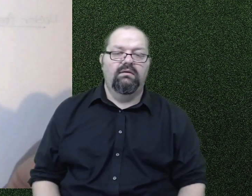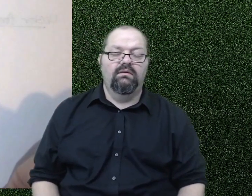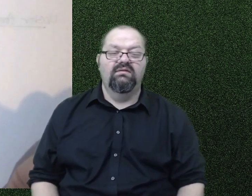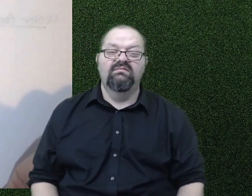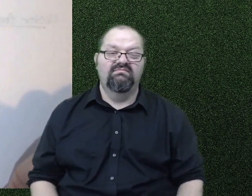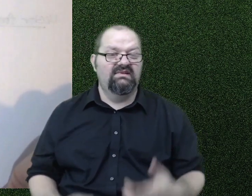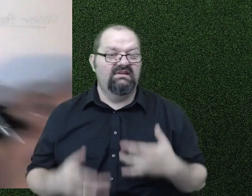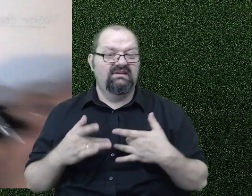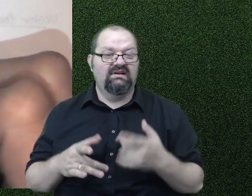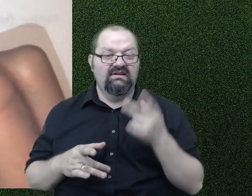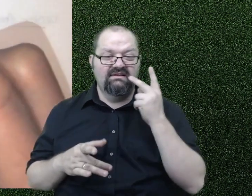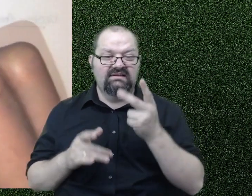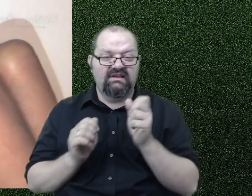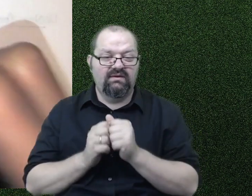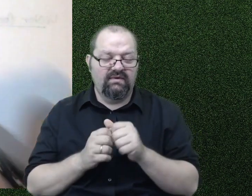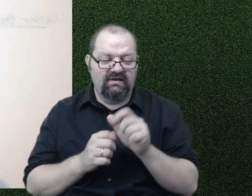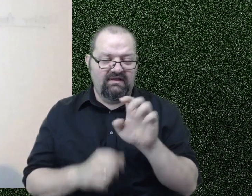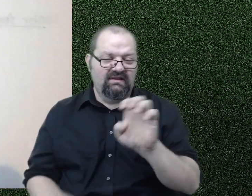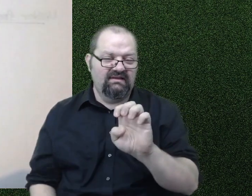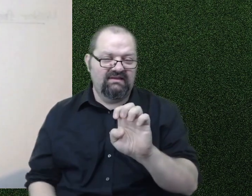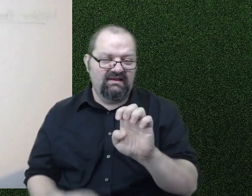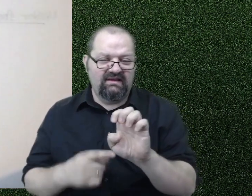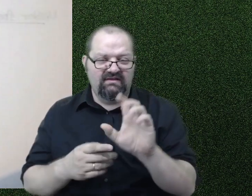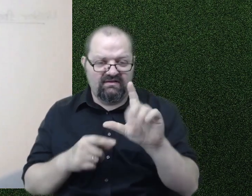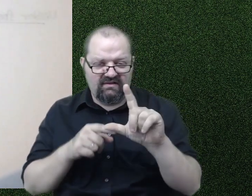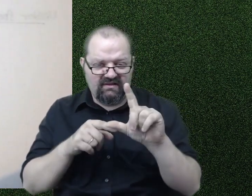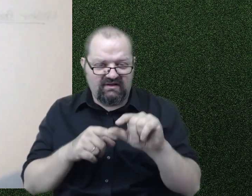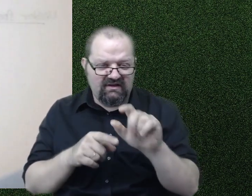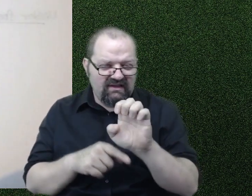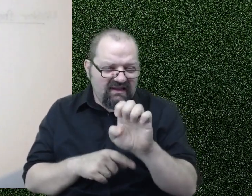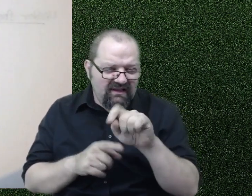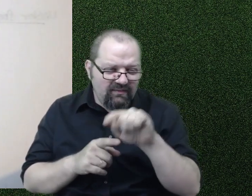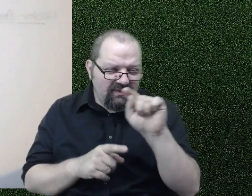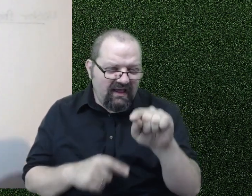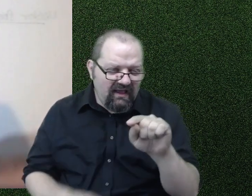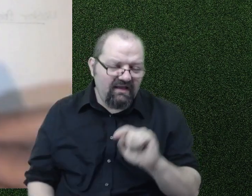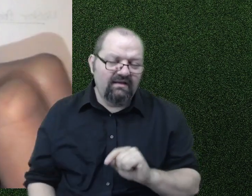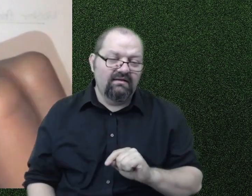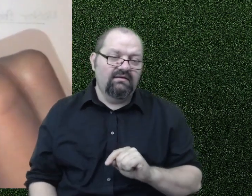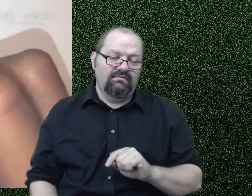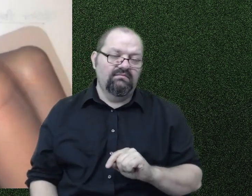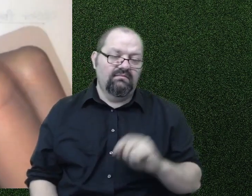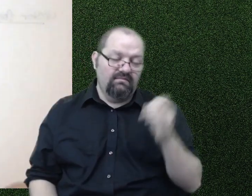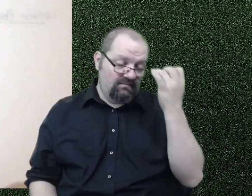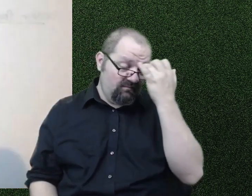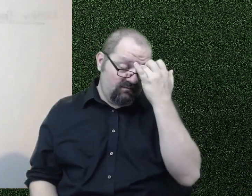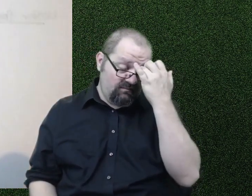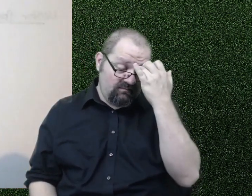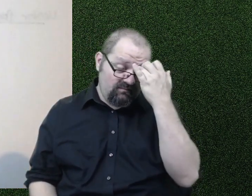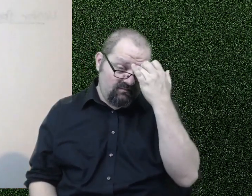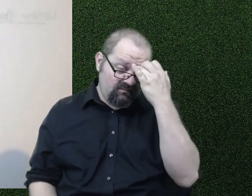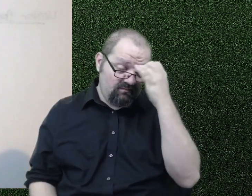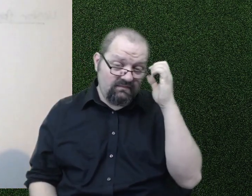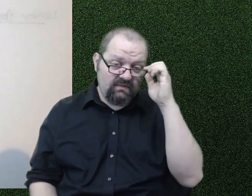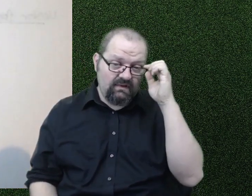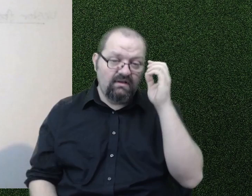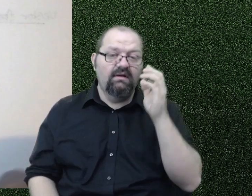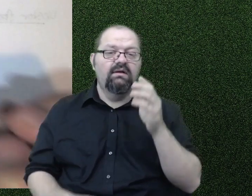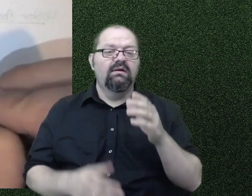usually I see it with these E's with a little hat on it to denote it's a unit vector, and sometimes you'll see some sub